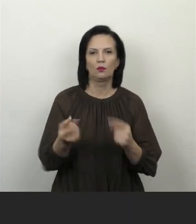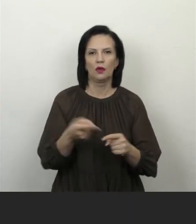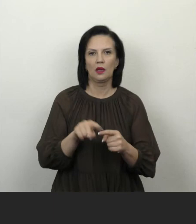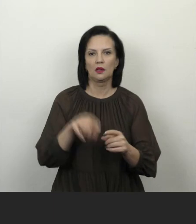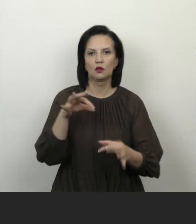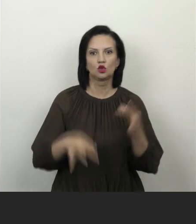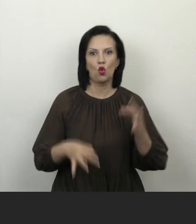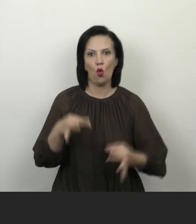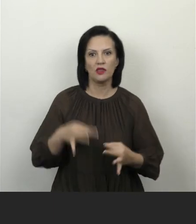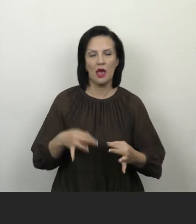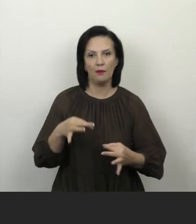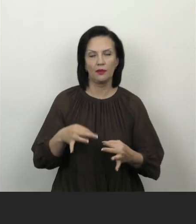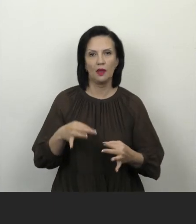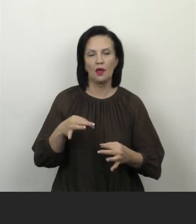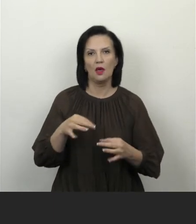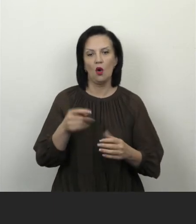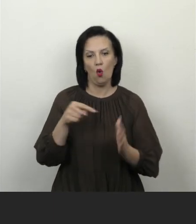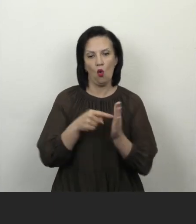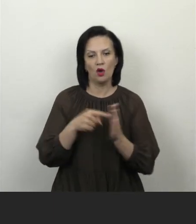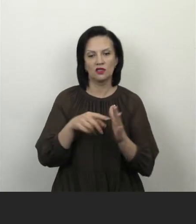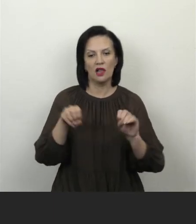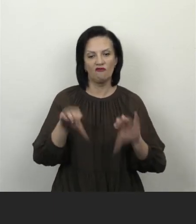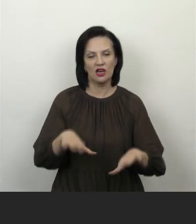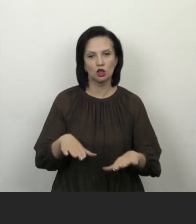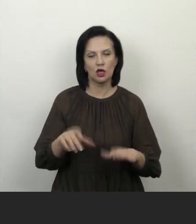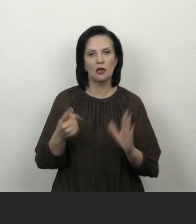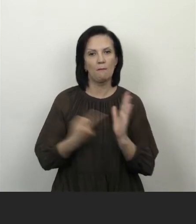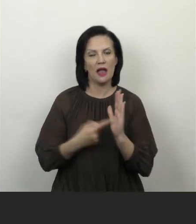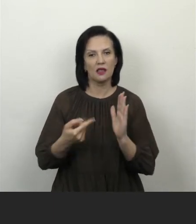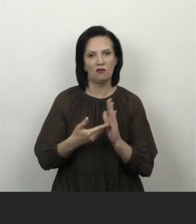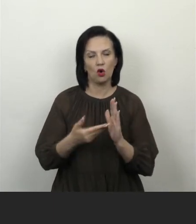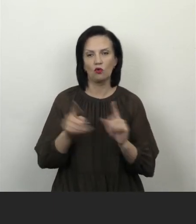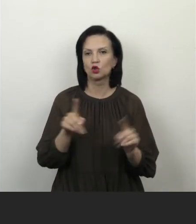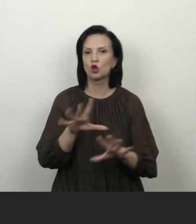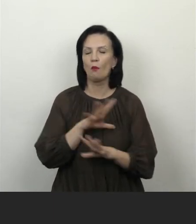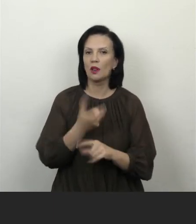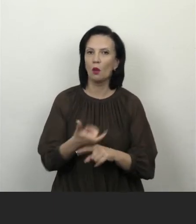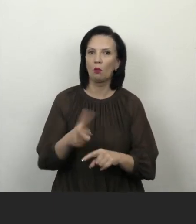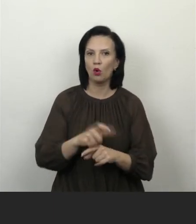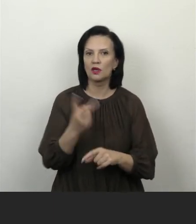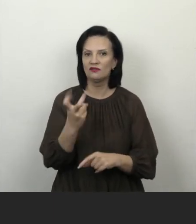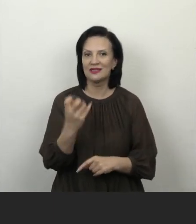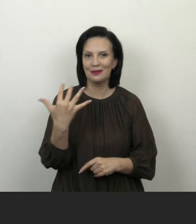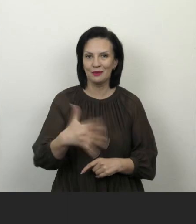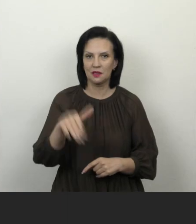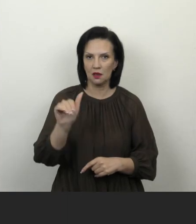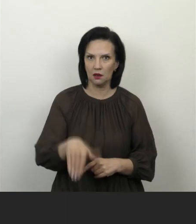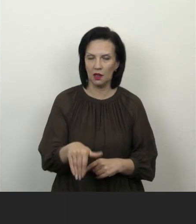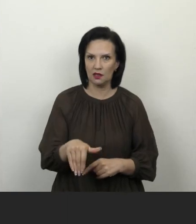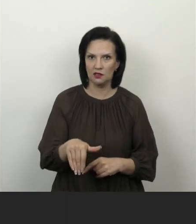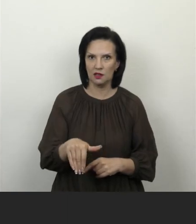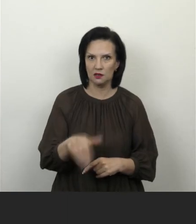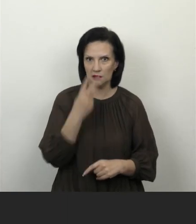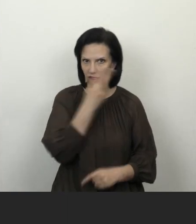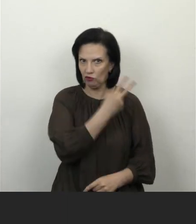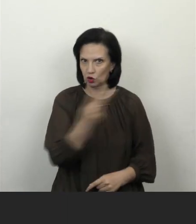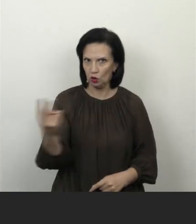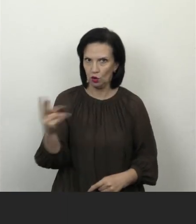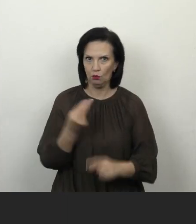in Facebook then. Additionally, the court also stated that there were more than